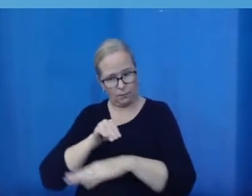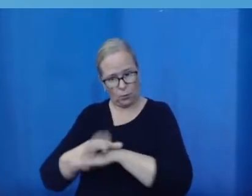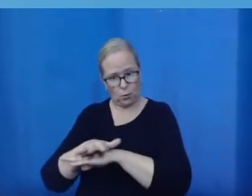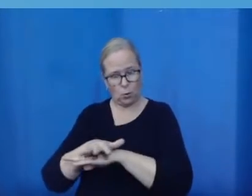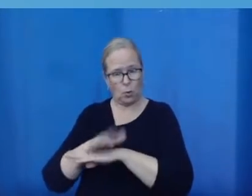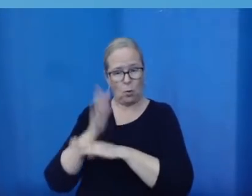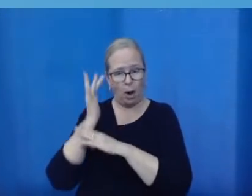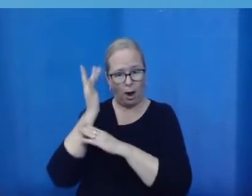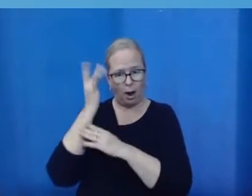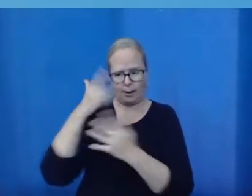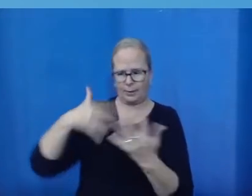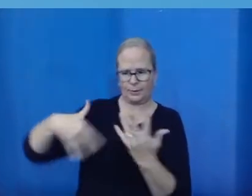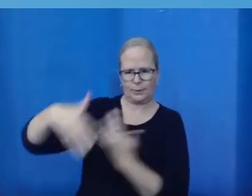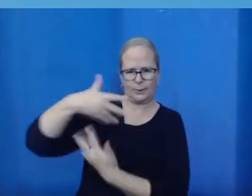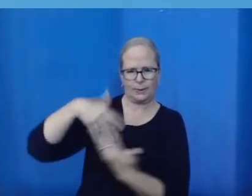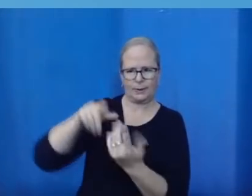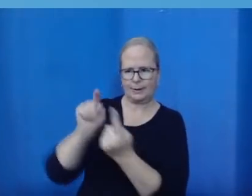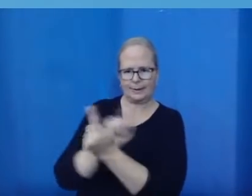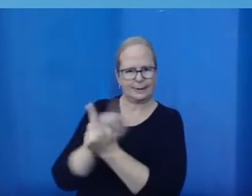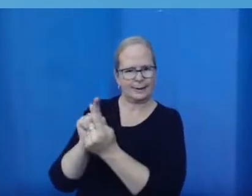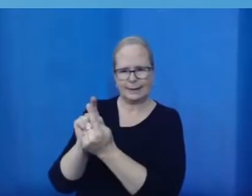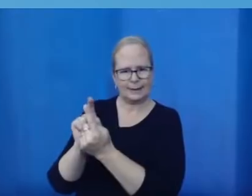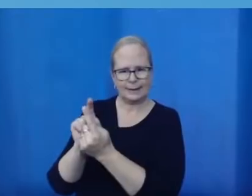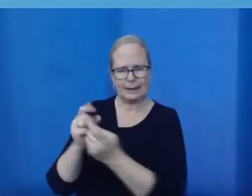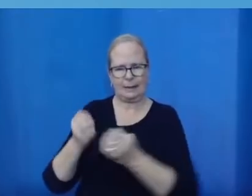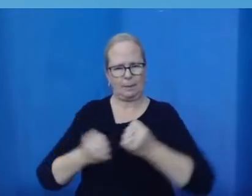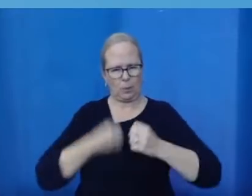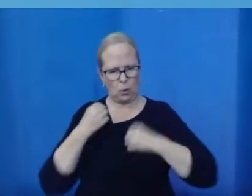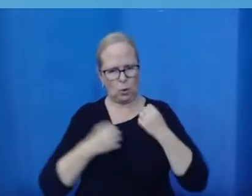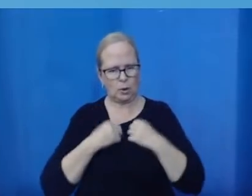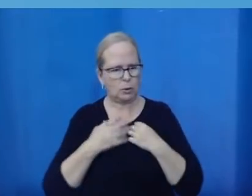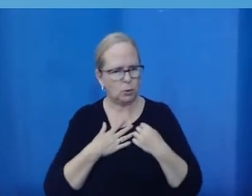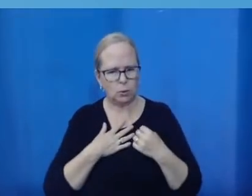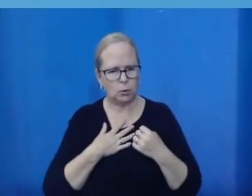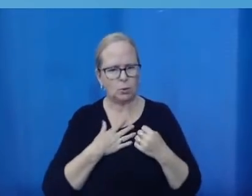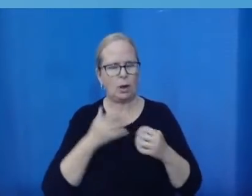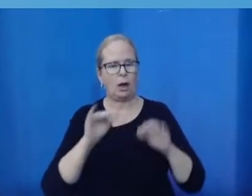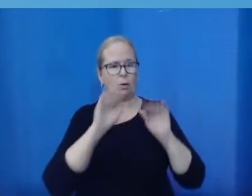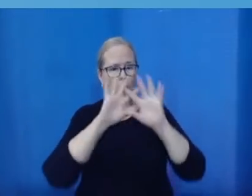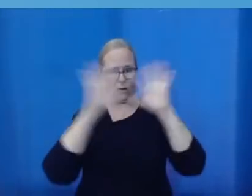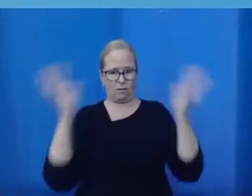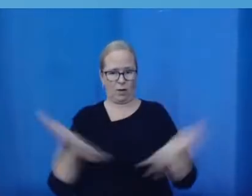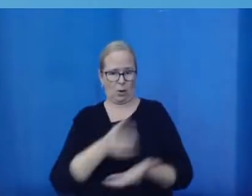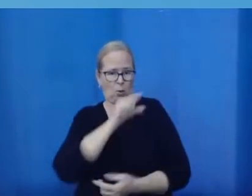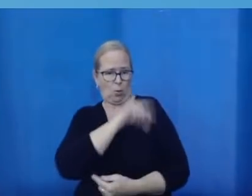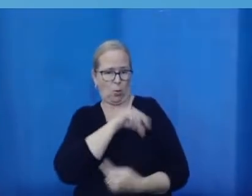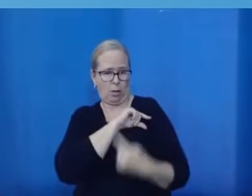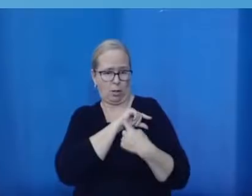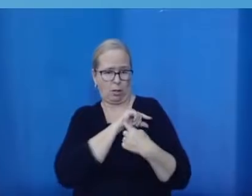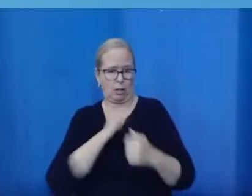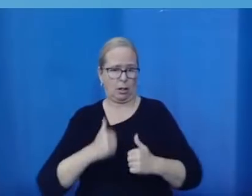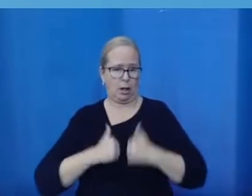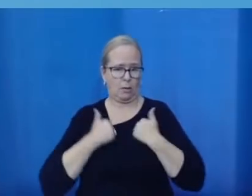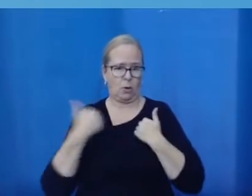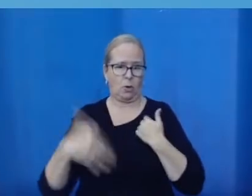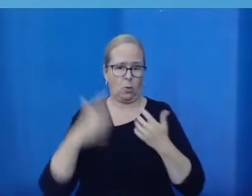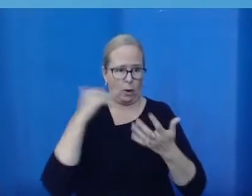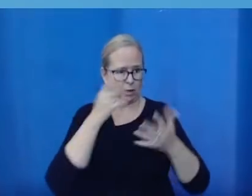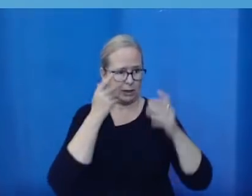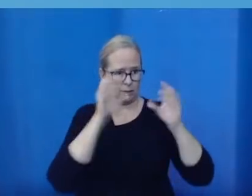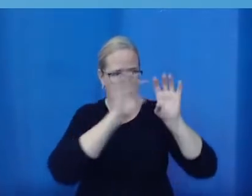different factors why. I'm not going to go through each of those, but it's, you know, the lack of structure, lack of stimulation, lack of social supports and the